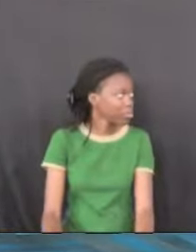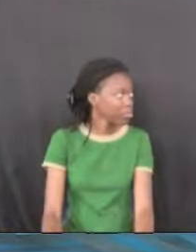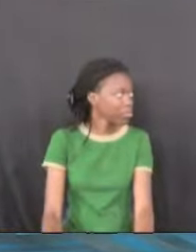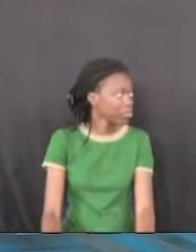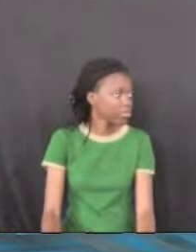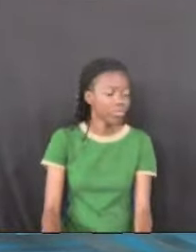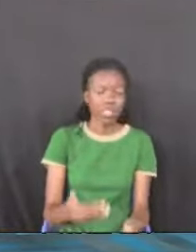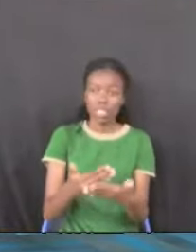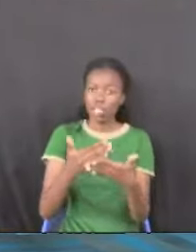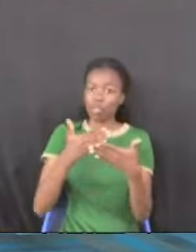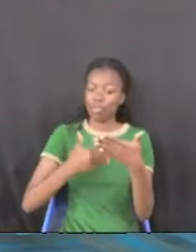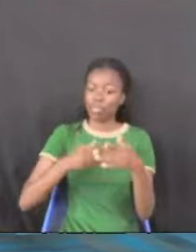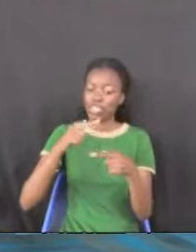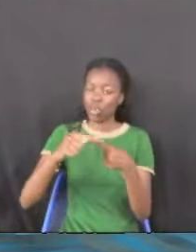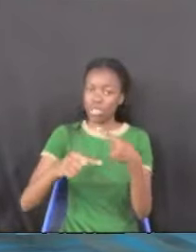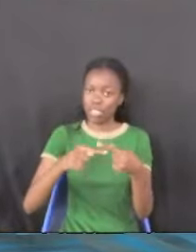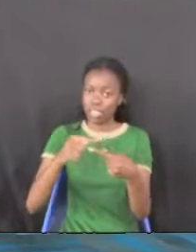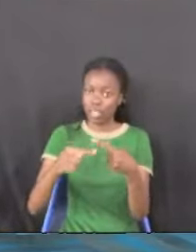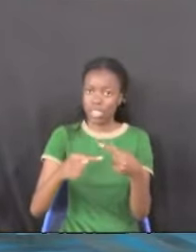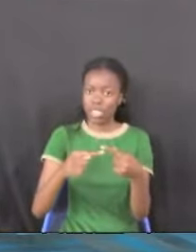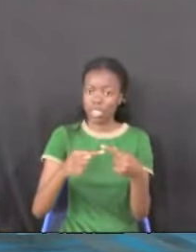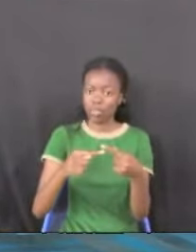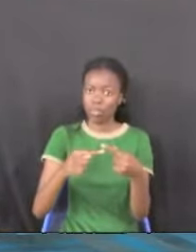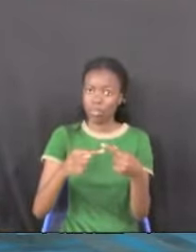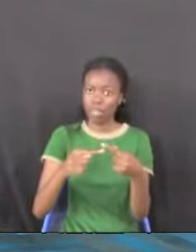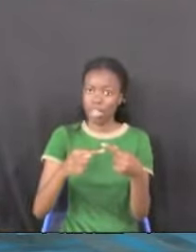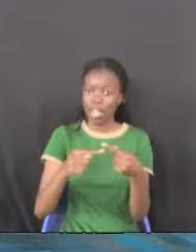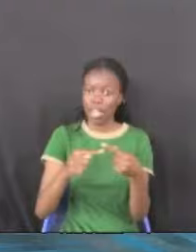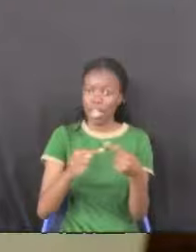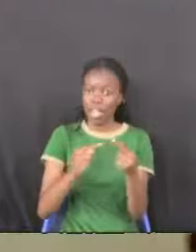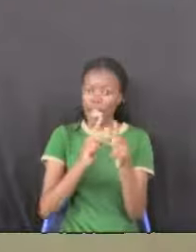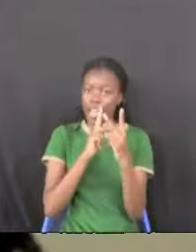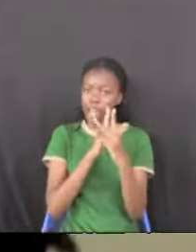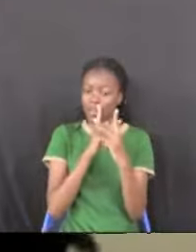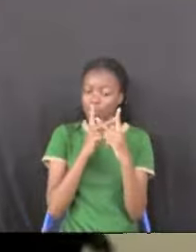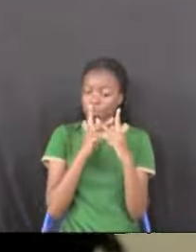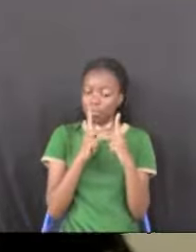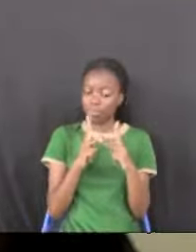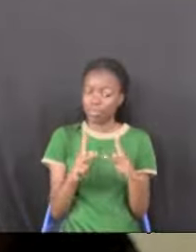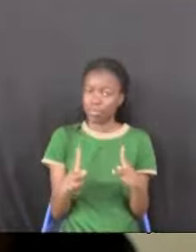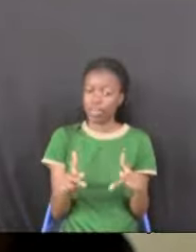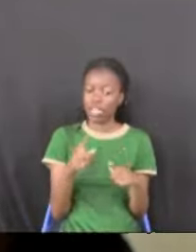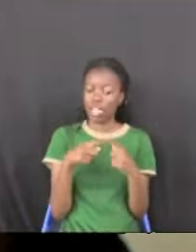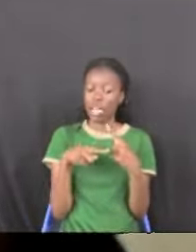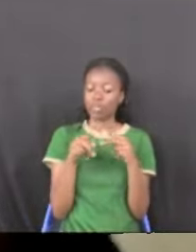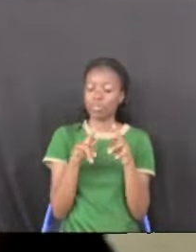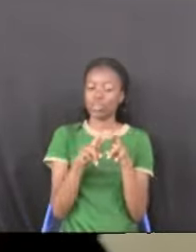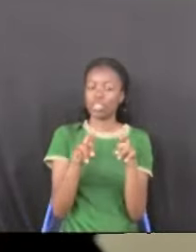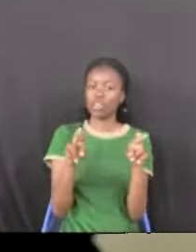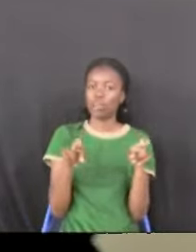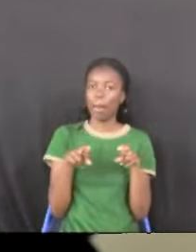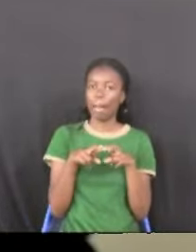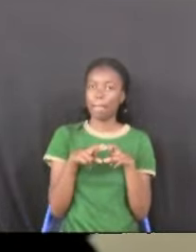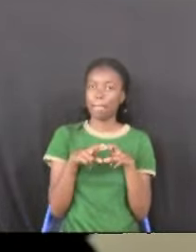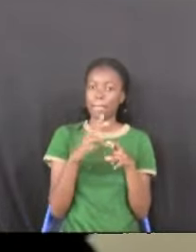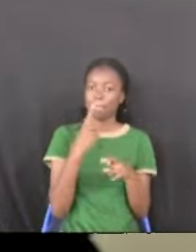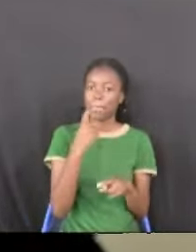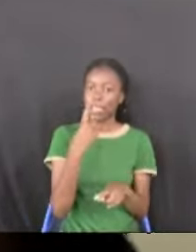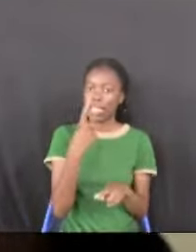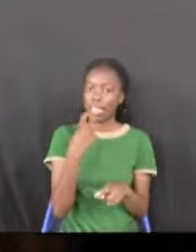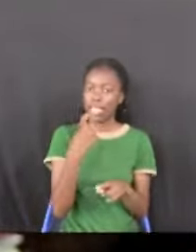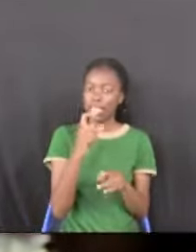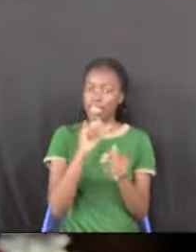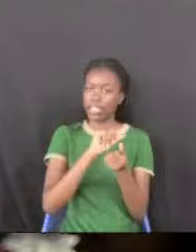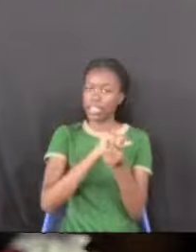We can continue. A sudden stillness fills the room. Ellen's expression changes as